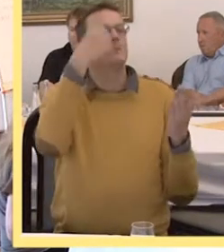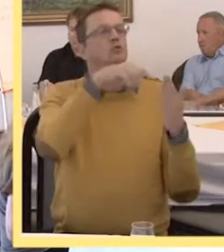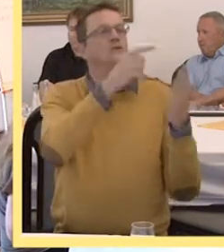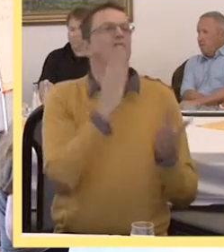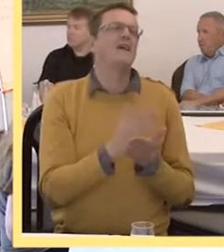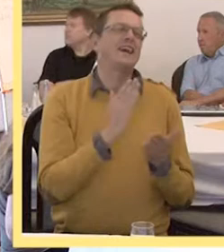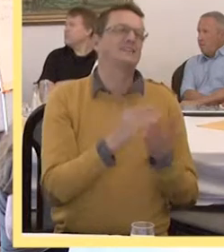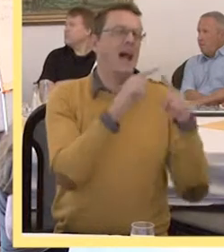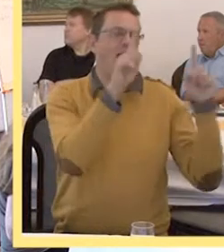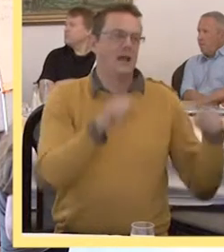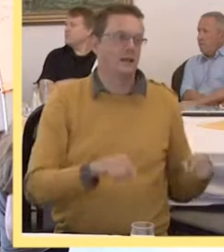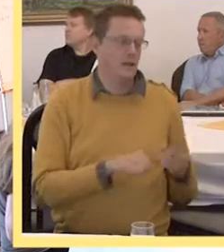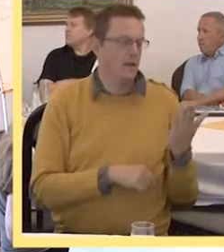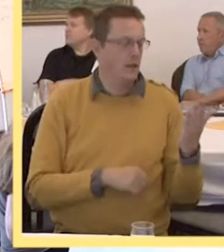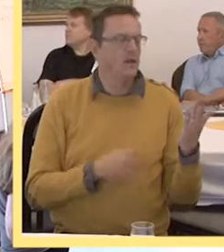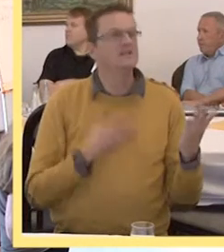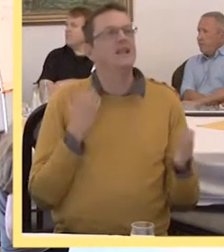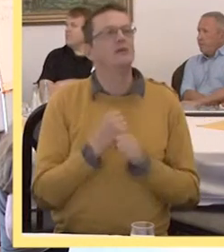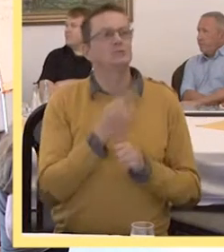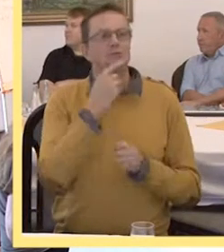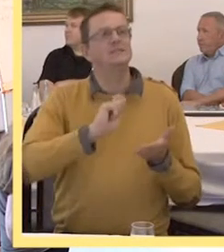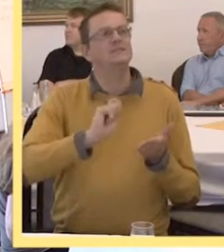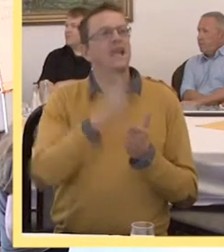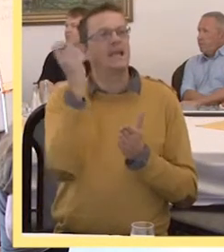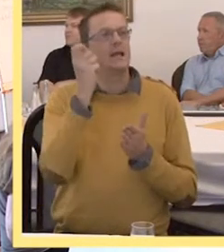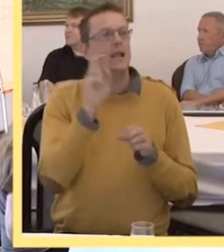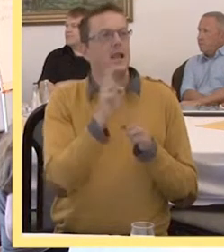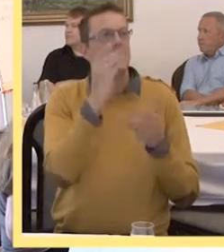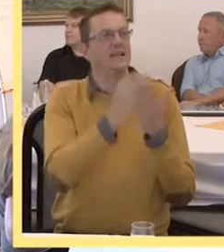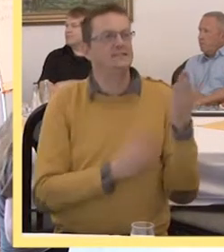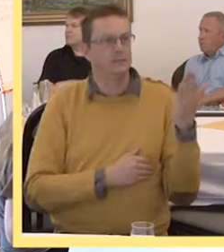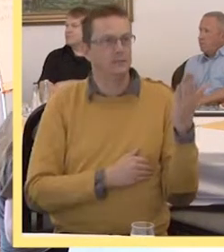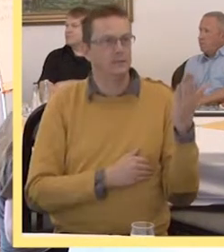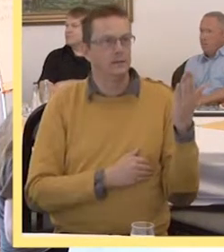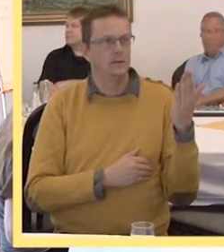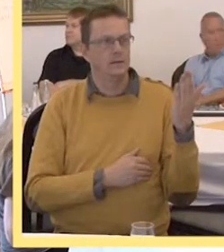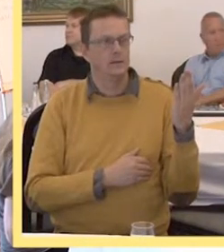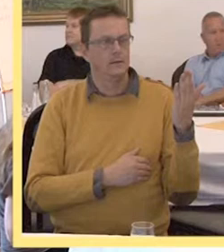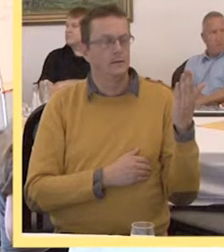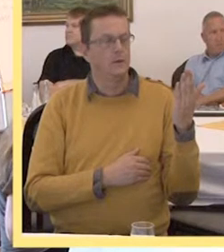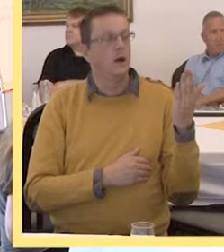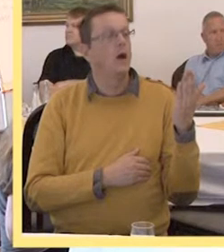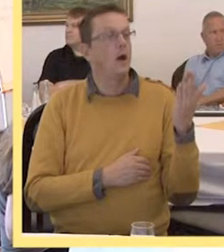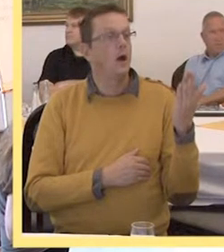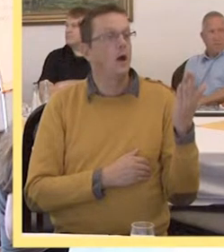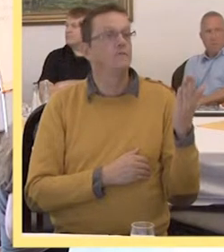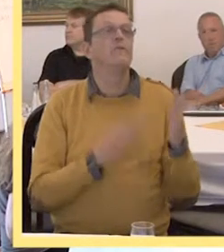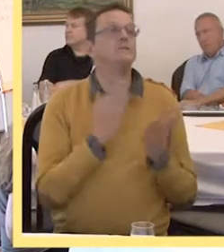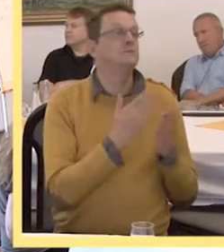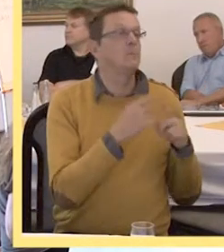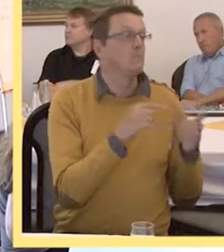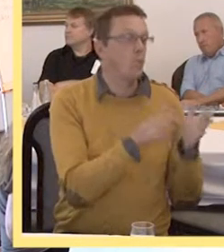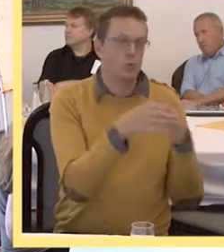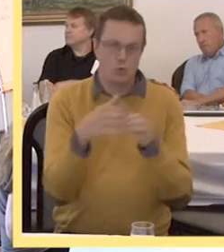What we will do is produce these checklists on various levels and for various target groups,